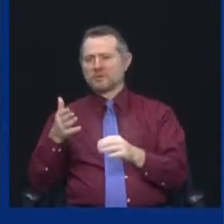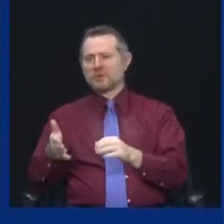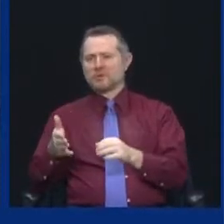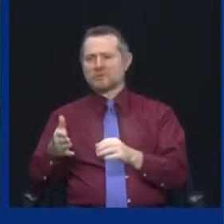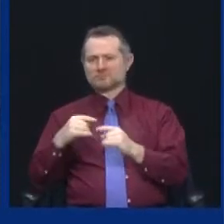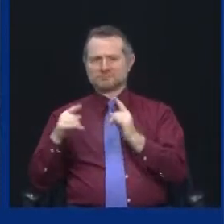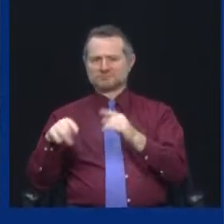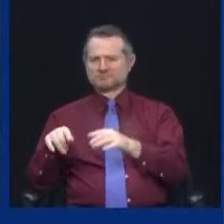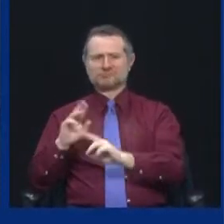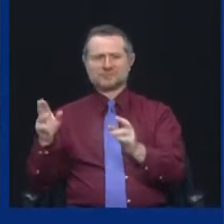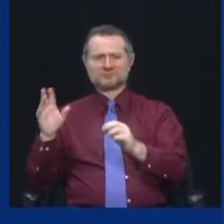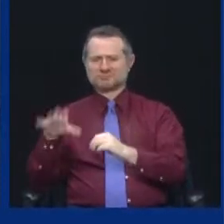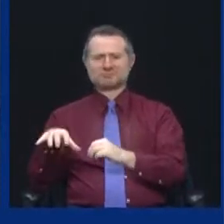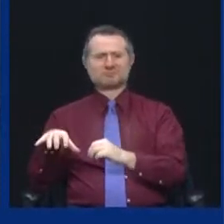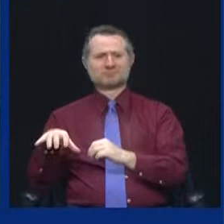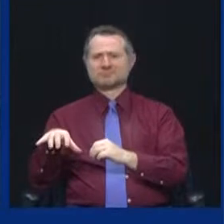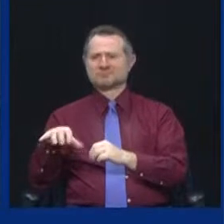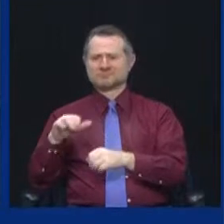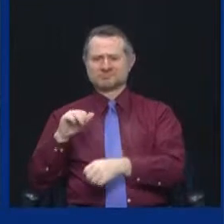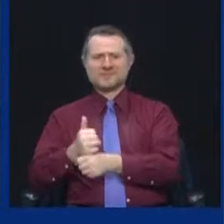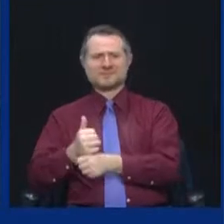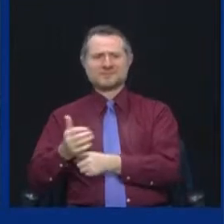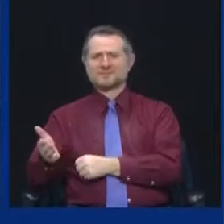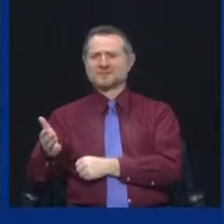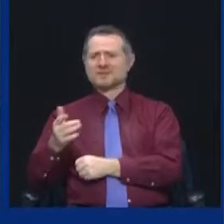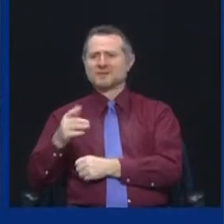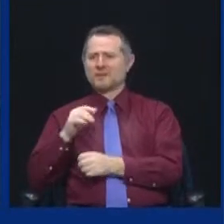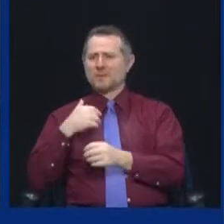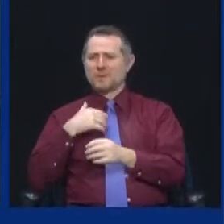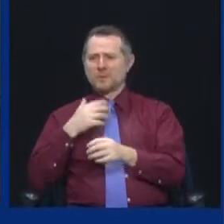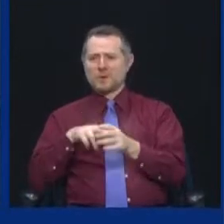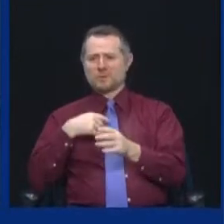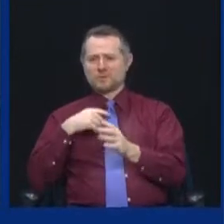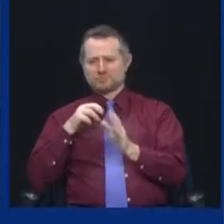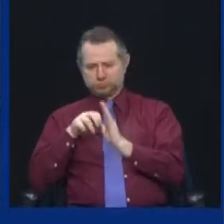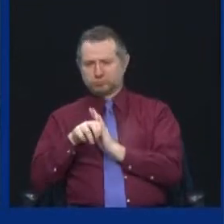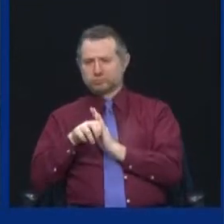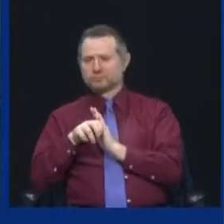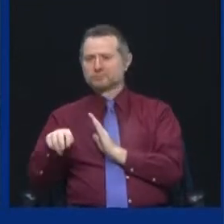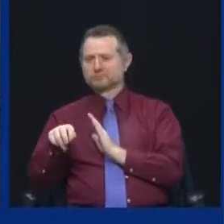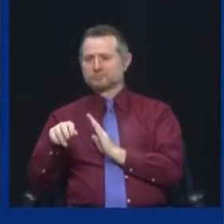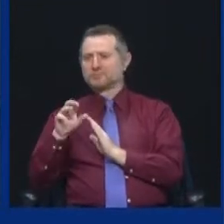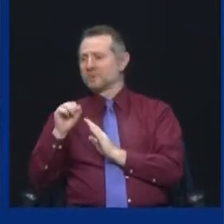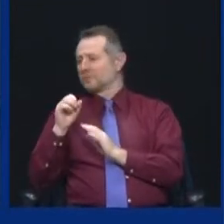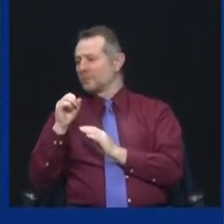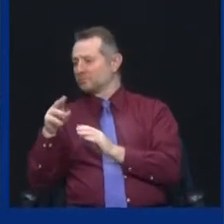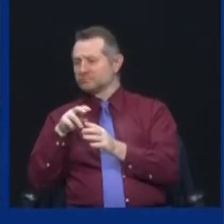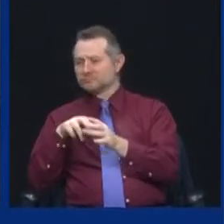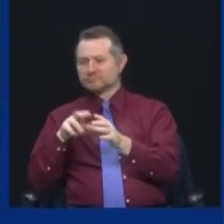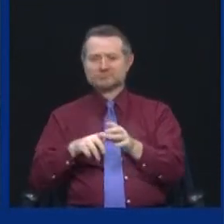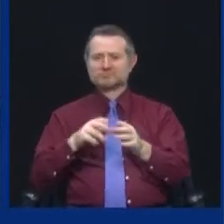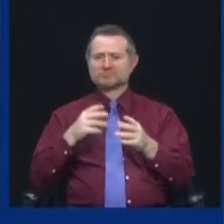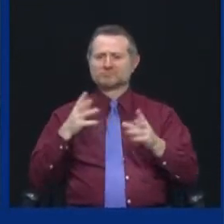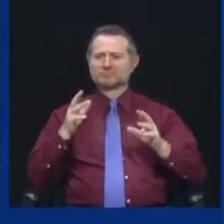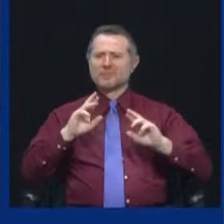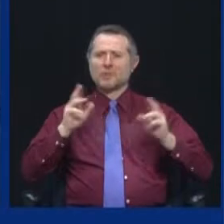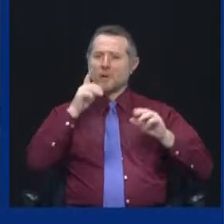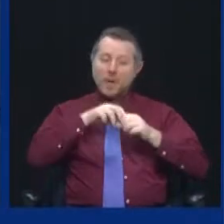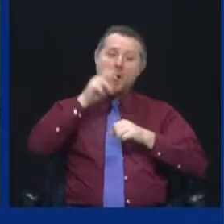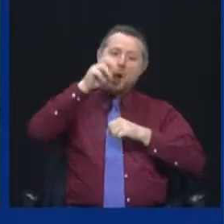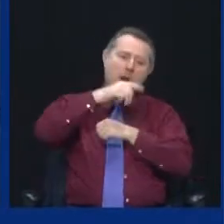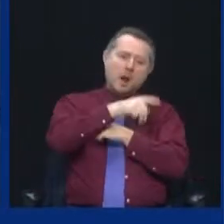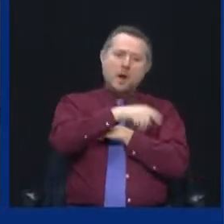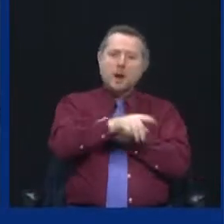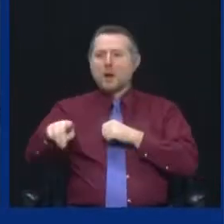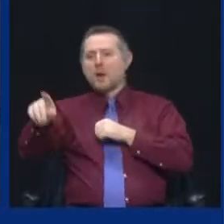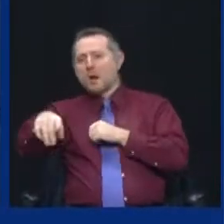Put a vaccine site on your way to the bus or the train. You don't have to go out of your way. You're